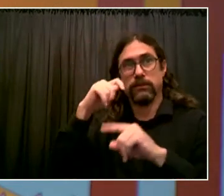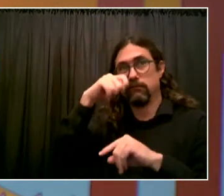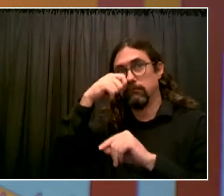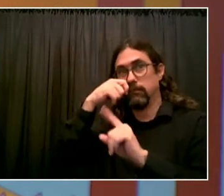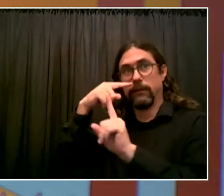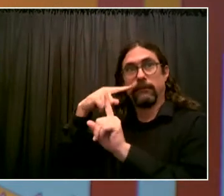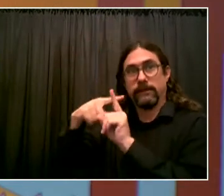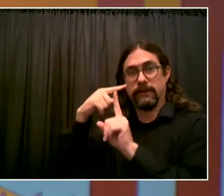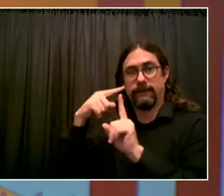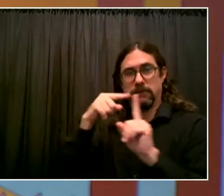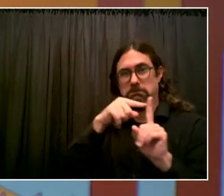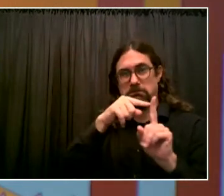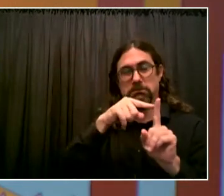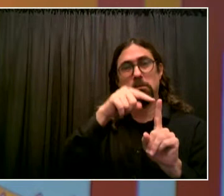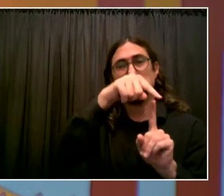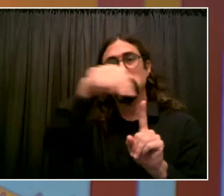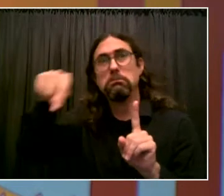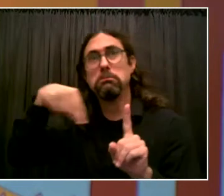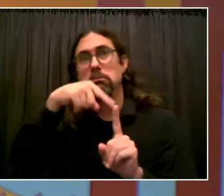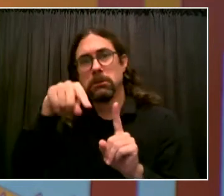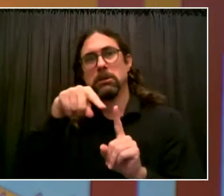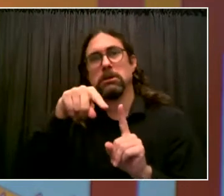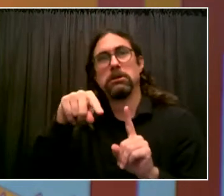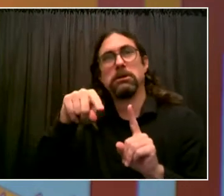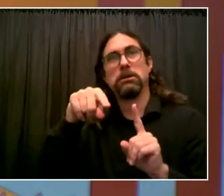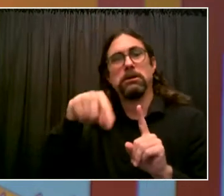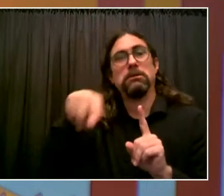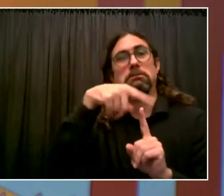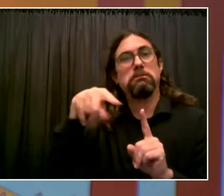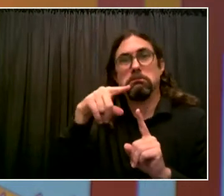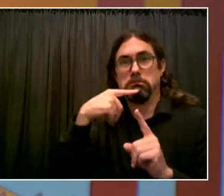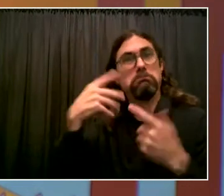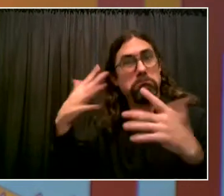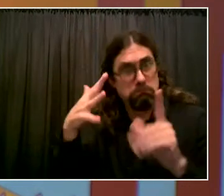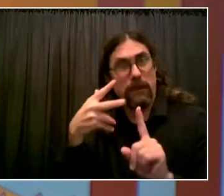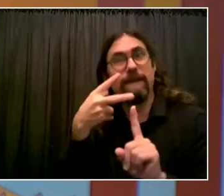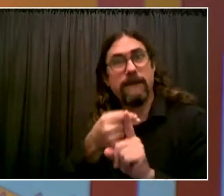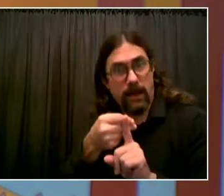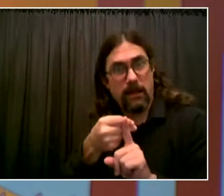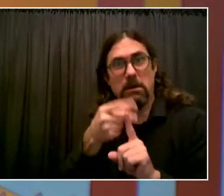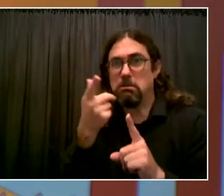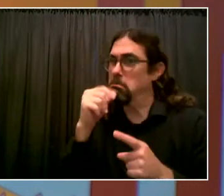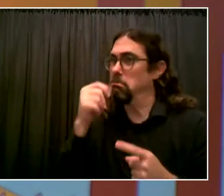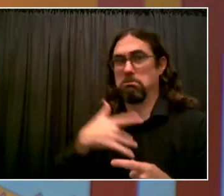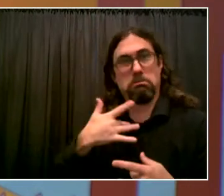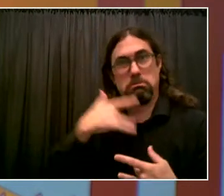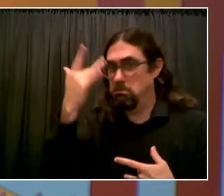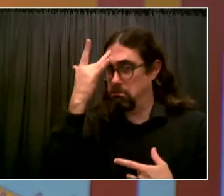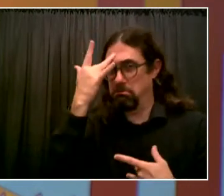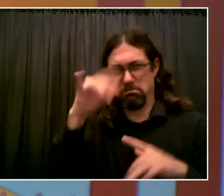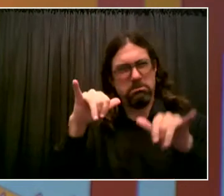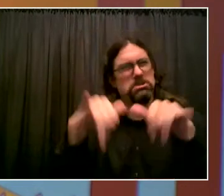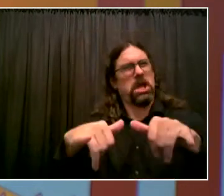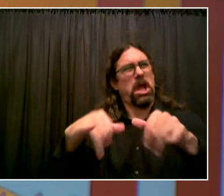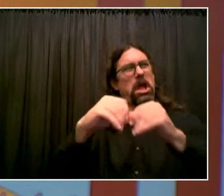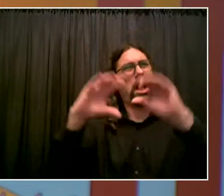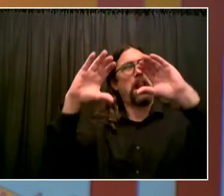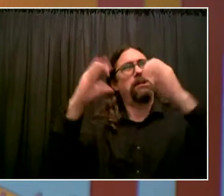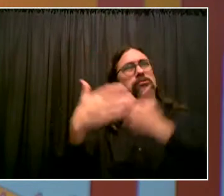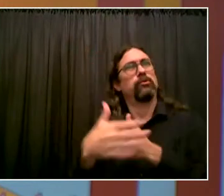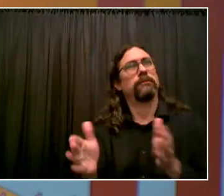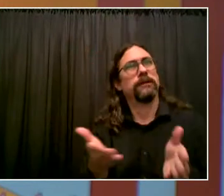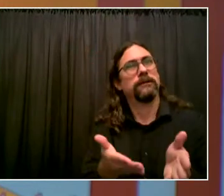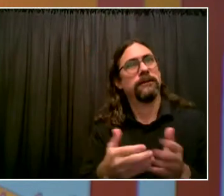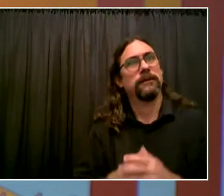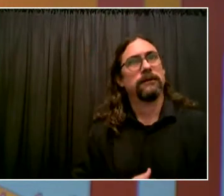optimal situation. And for the kids who do have to go home, hopefully there are very few, we'll provide alternative instruction. I think this helps us mirror